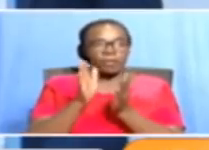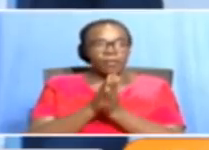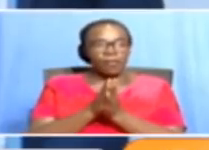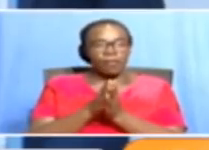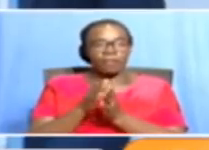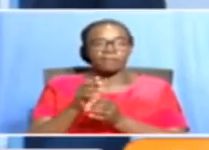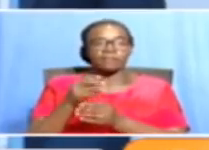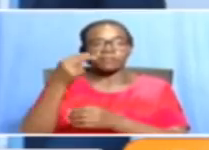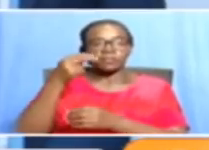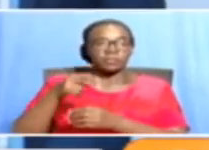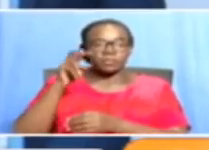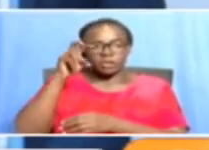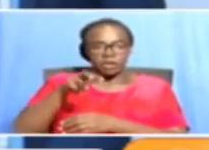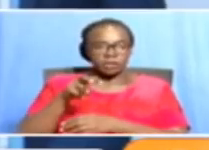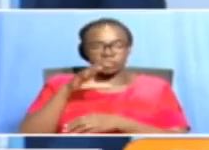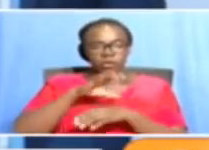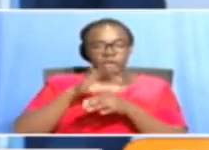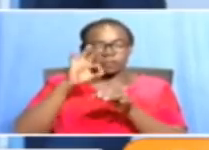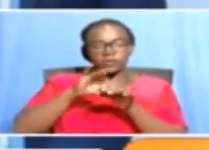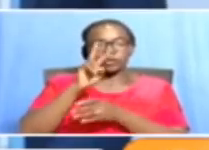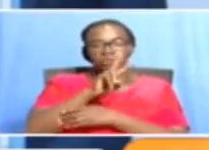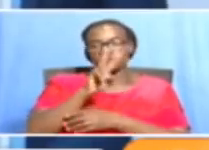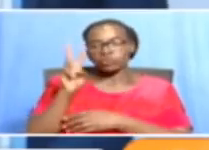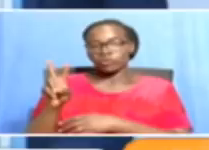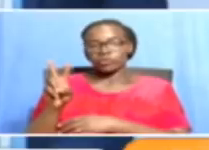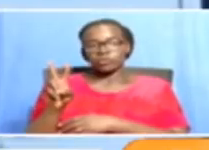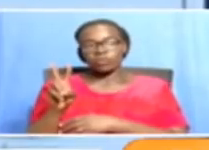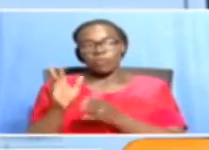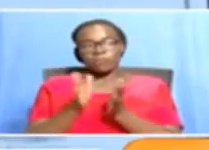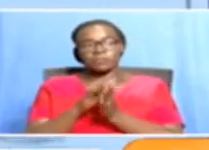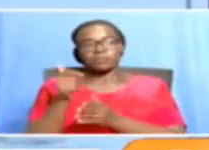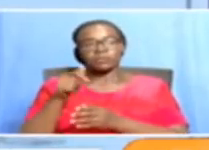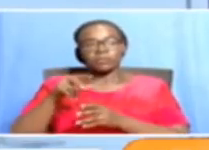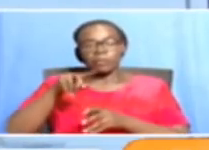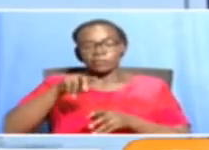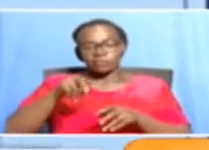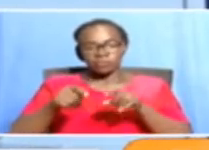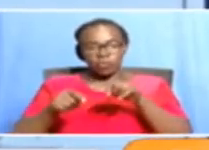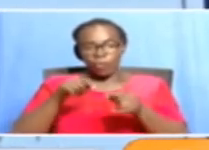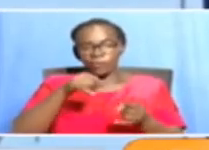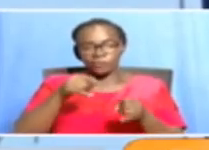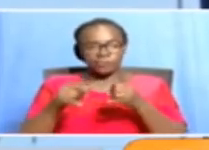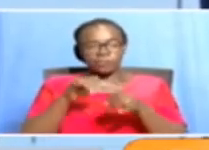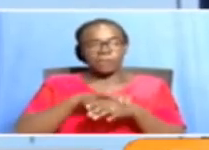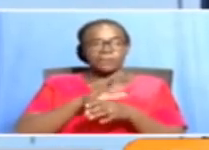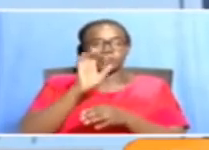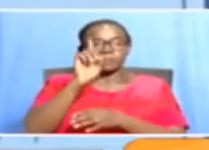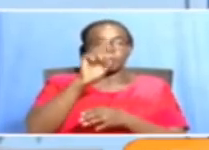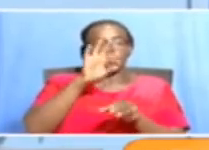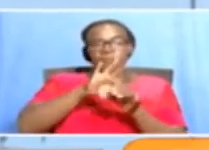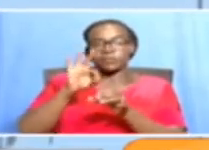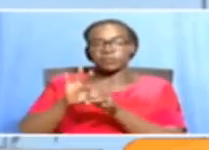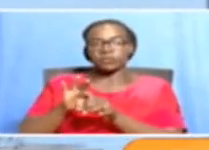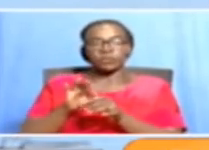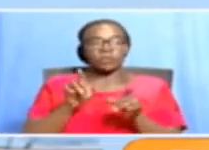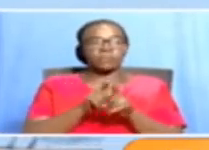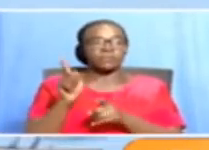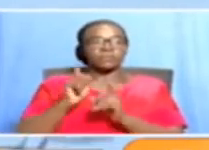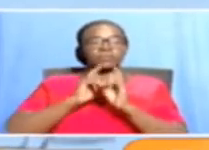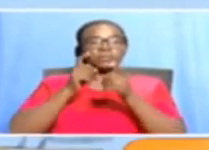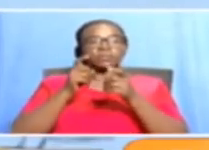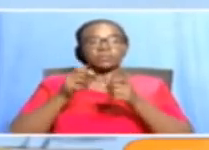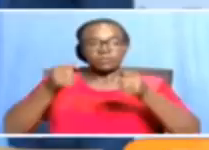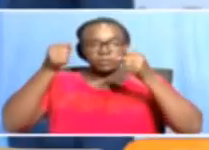high jumper Matthew Sawe, who got 2 votes each, while race walker Samuel Gadimba got 1 vote. Chepkoech was also awarded a